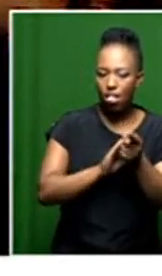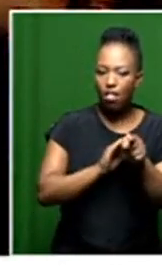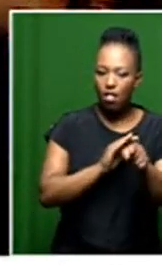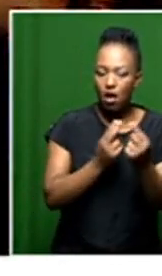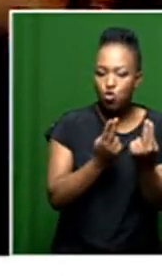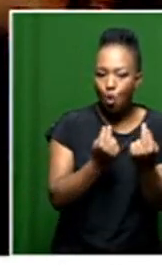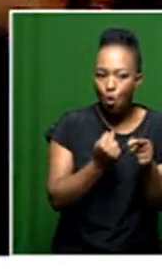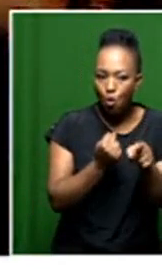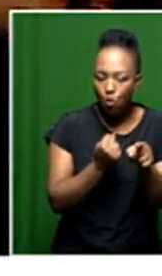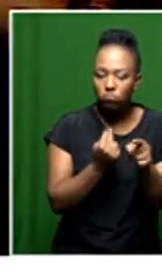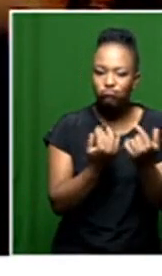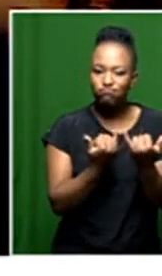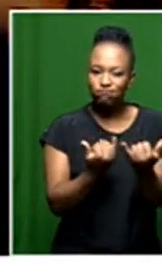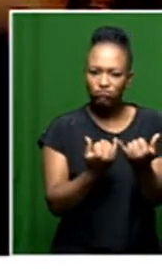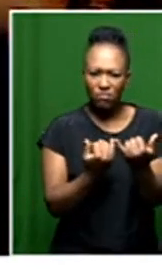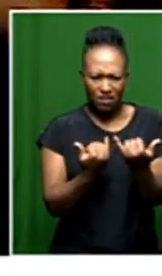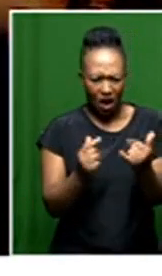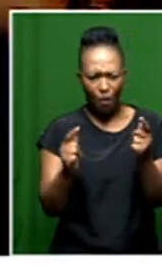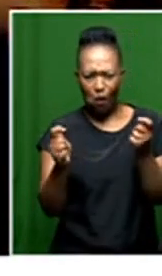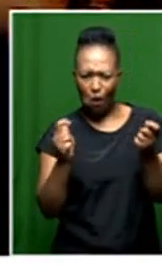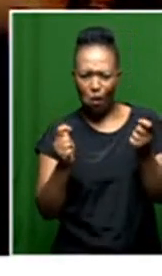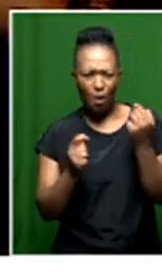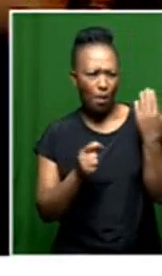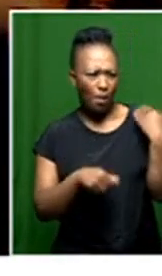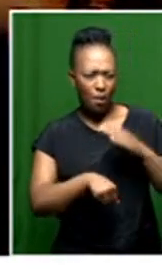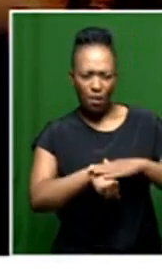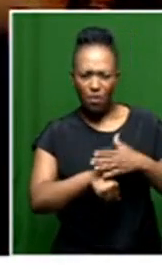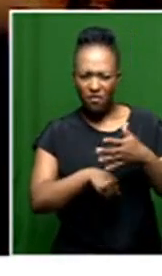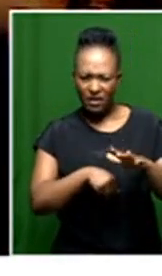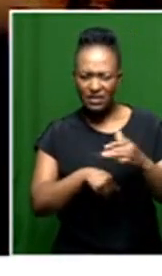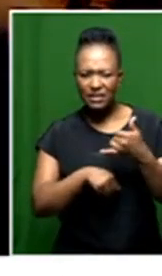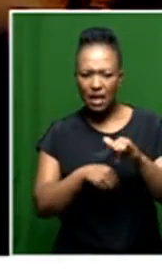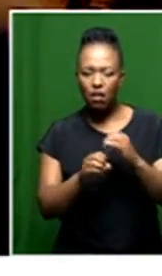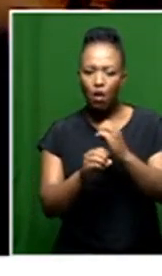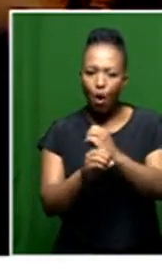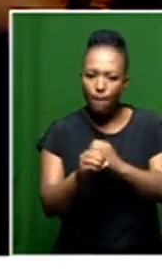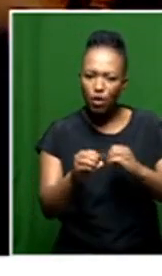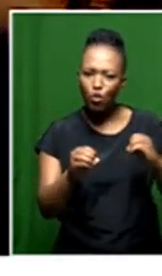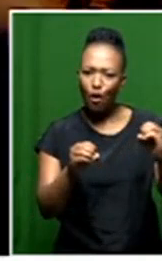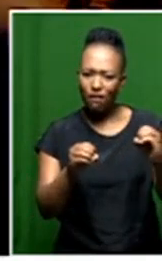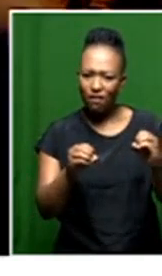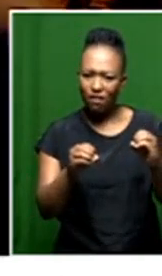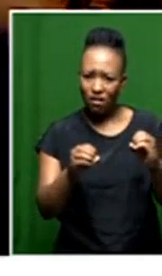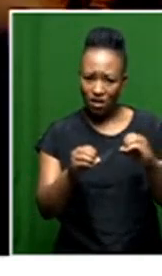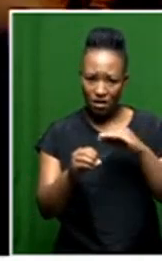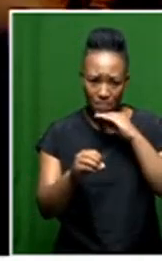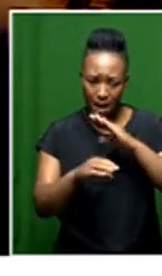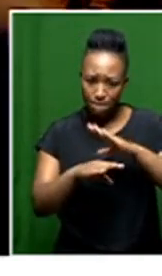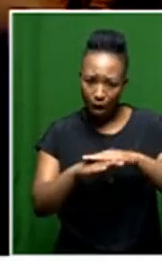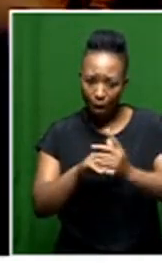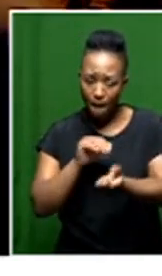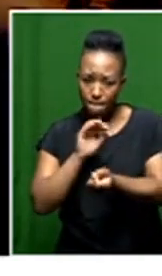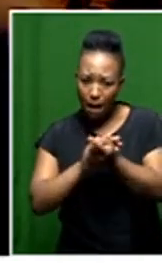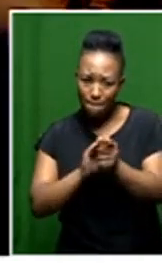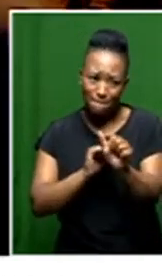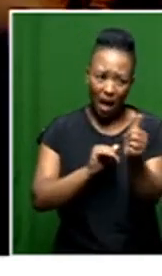variant at the moment? Because, you know, I think the last time we spoke, we were still talking about Omicron. Have there been any further developments in